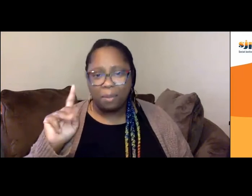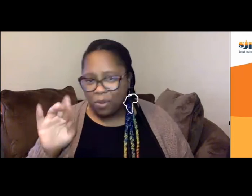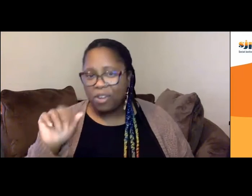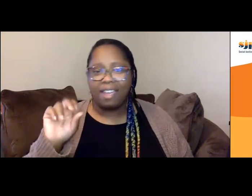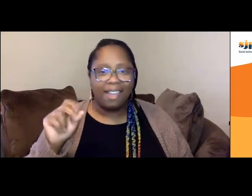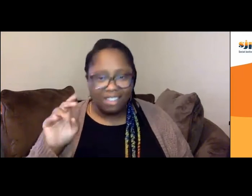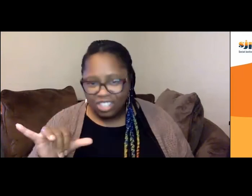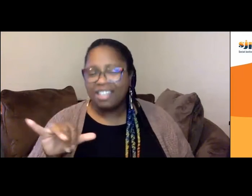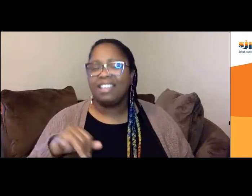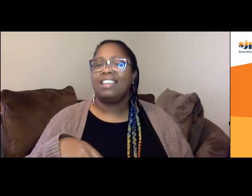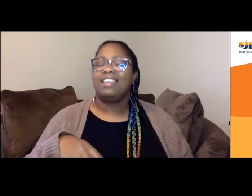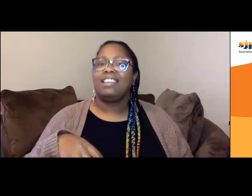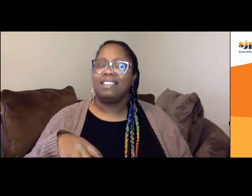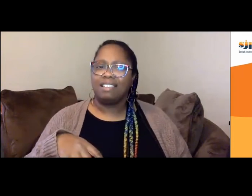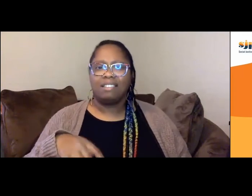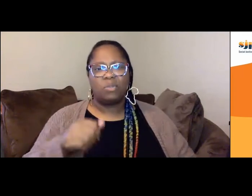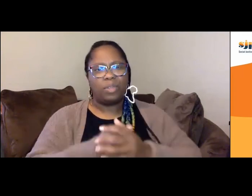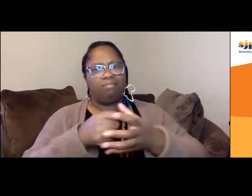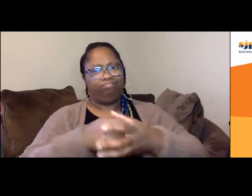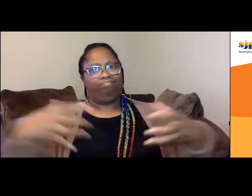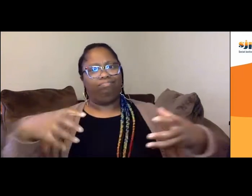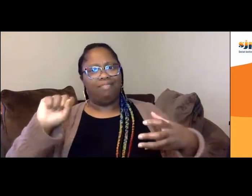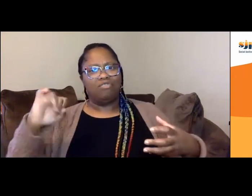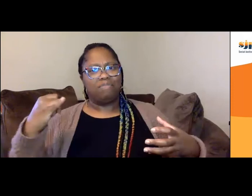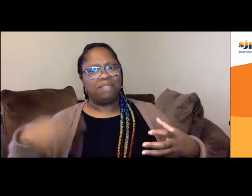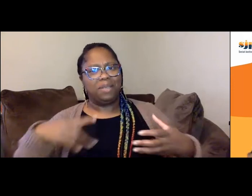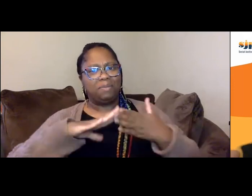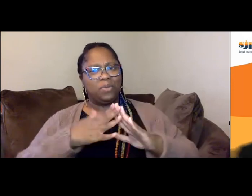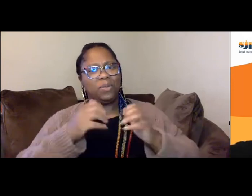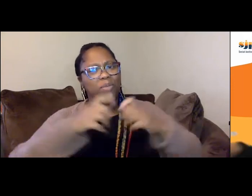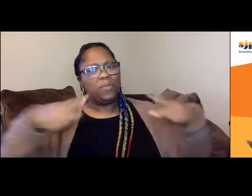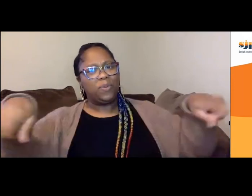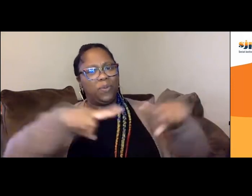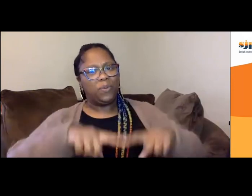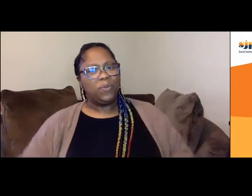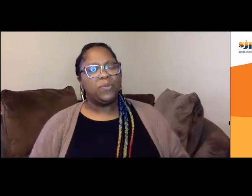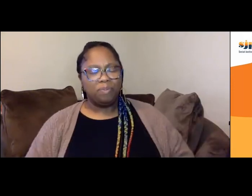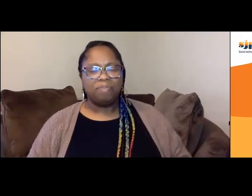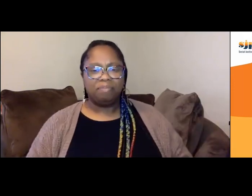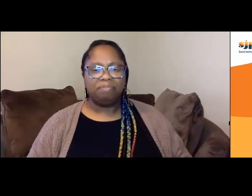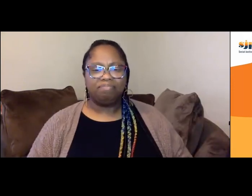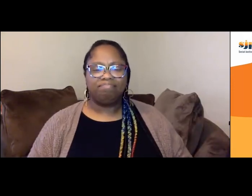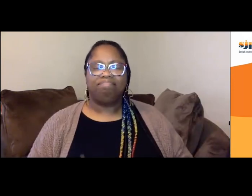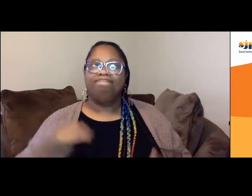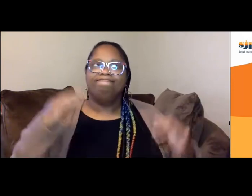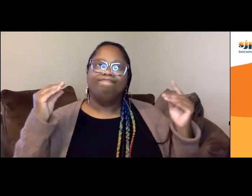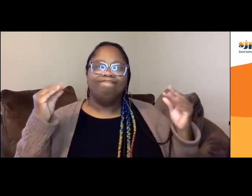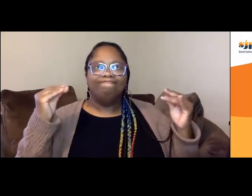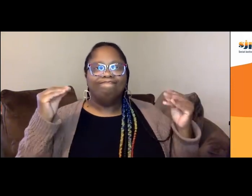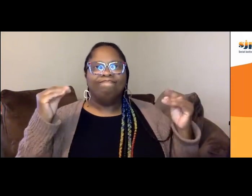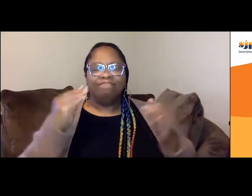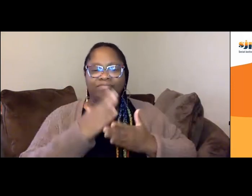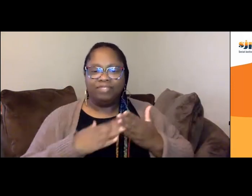Ashley, and with our broader SJP community, with all of you. So I'm just reflecting on some of these